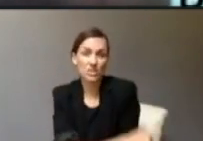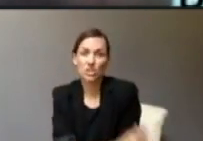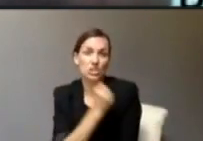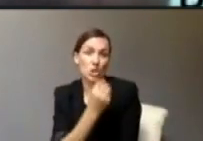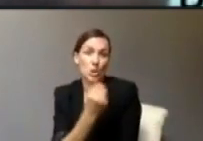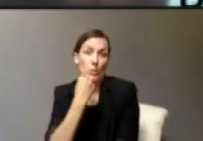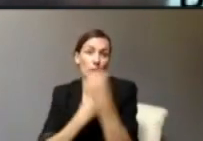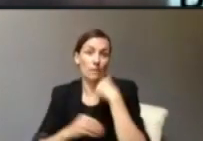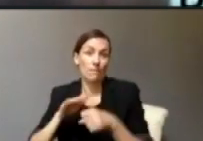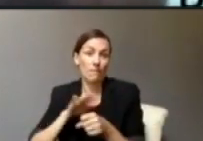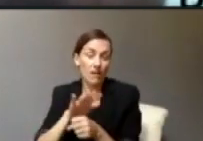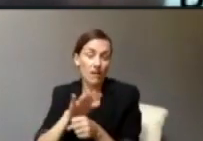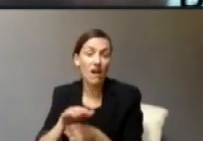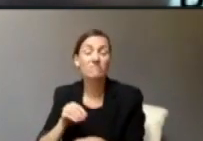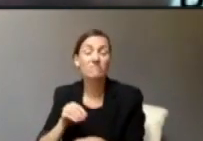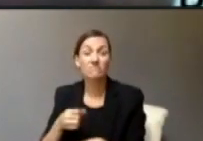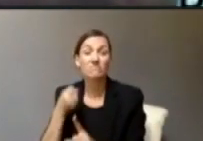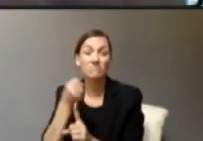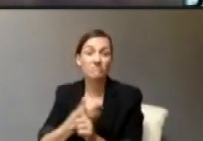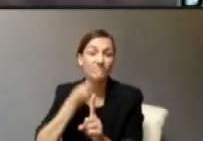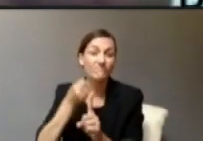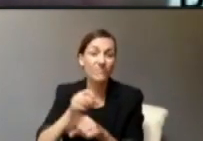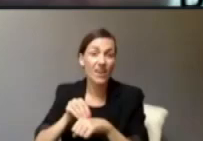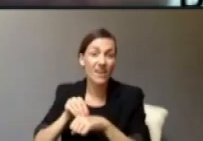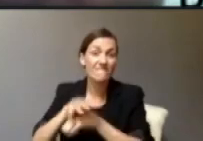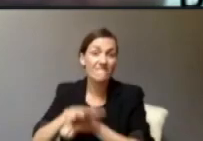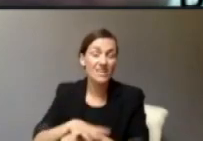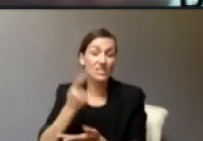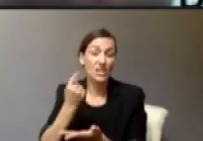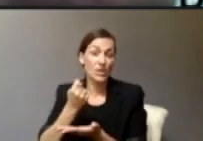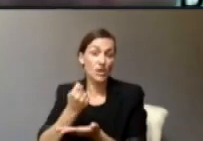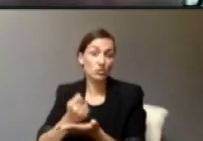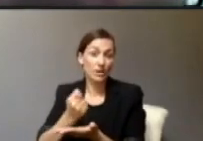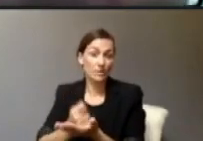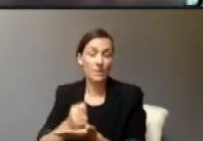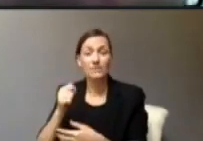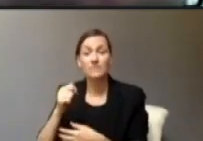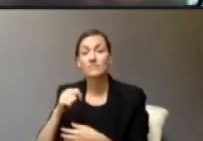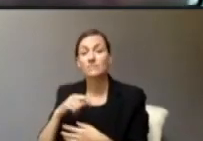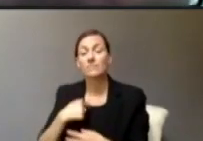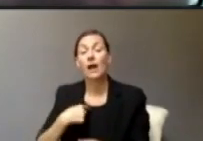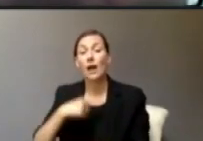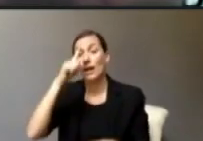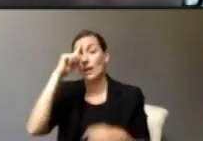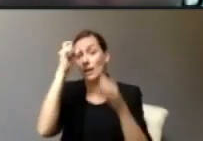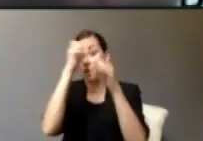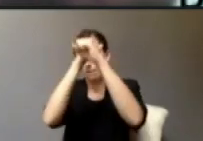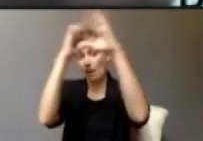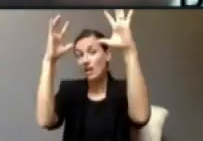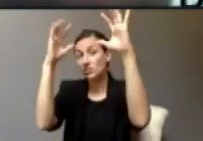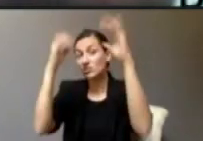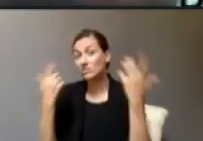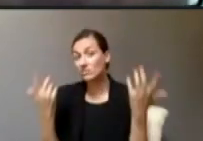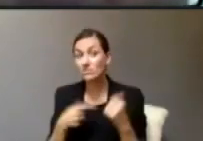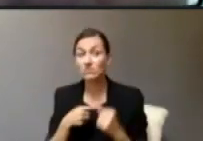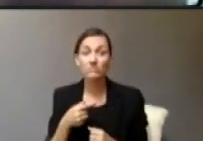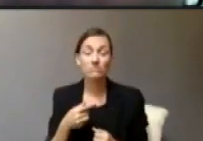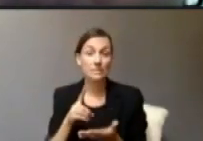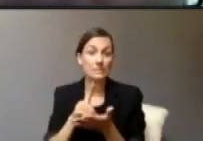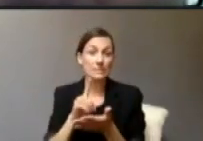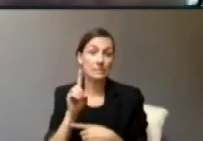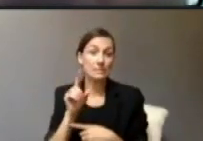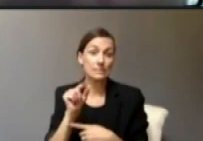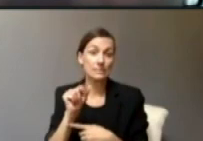treatment. And I can imagine, and you'll be collecting data on this, that with the